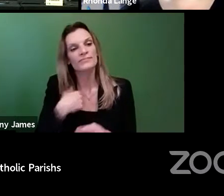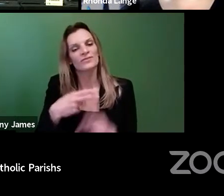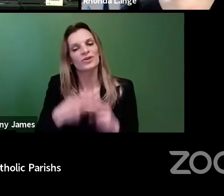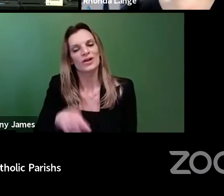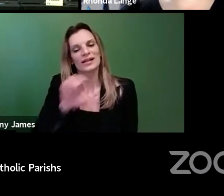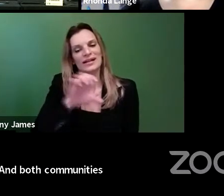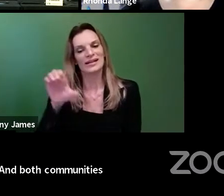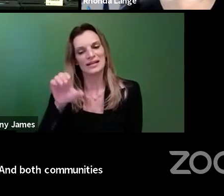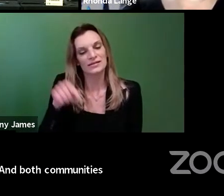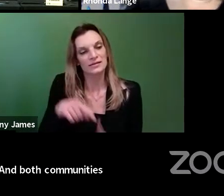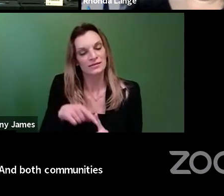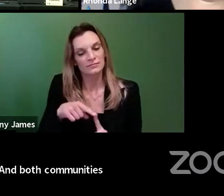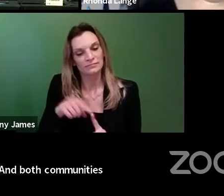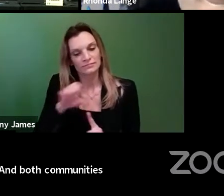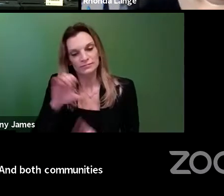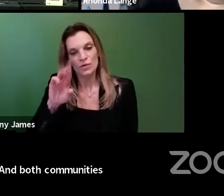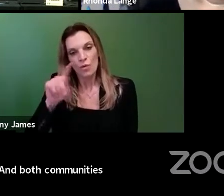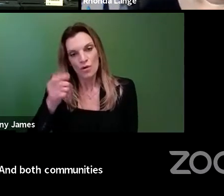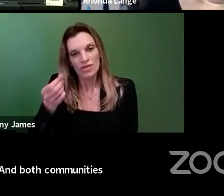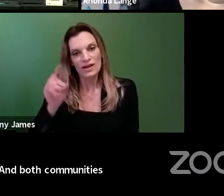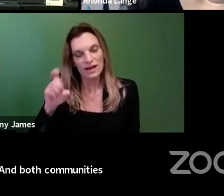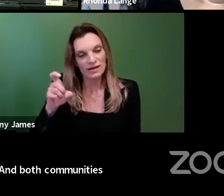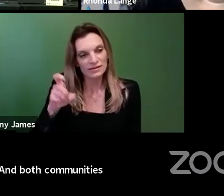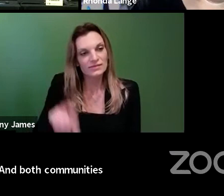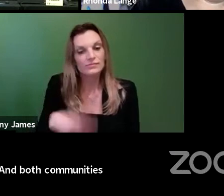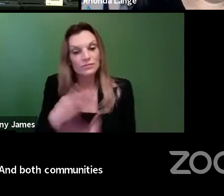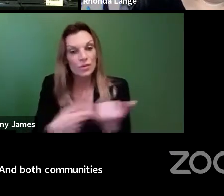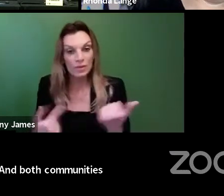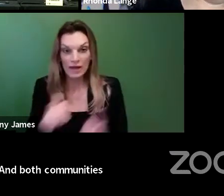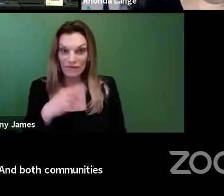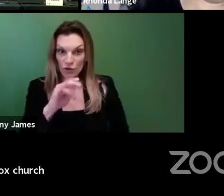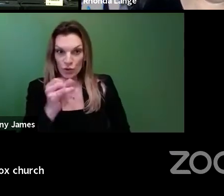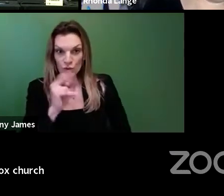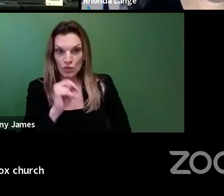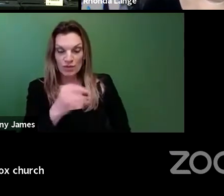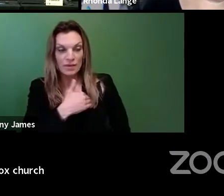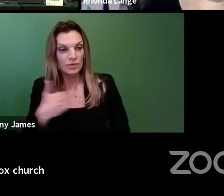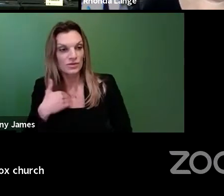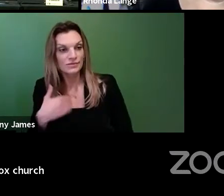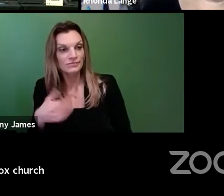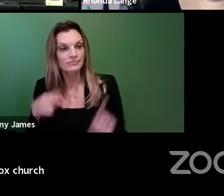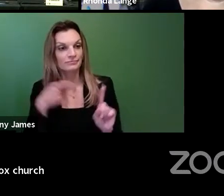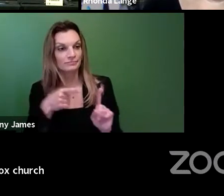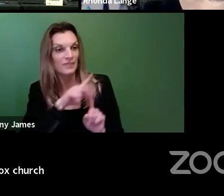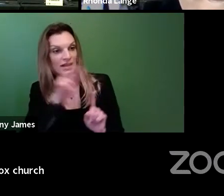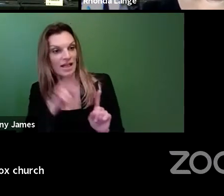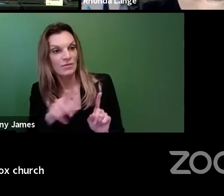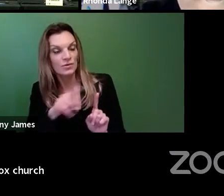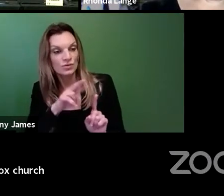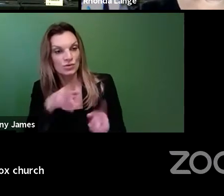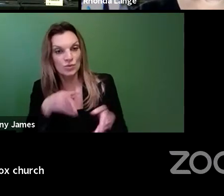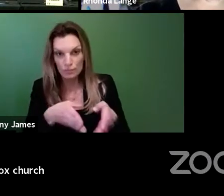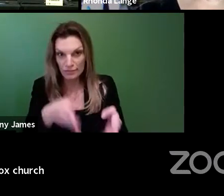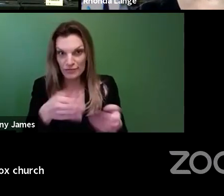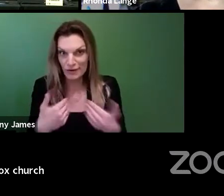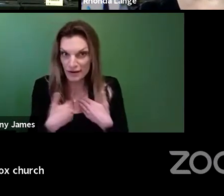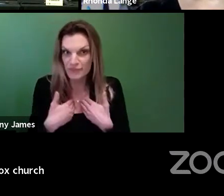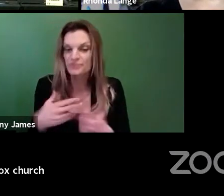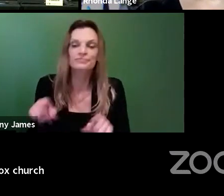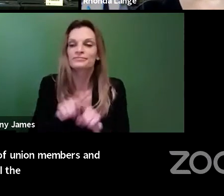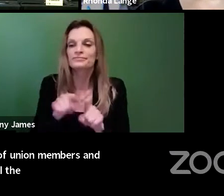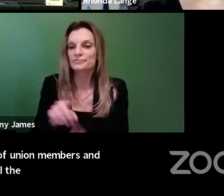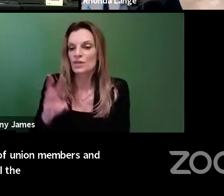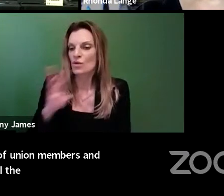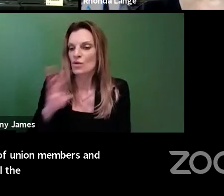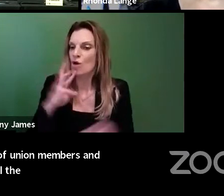Church parishes. Both communities have significant amounts of union members, and they are connected by the Kalamazoo River and are included in the same